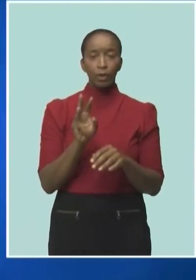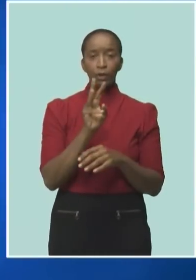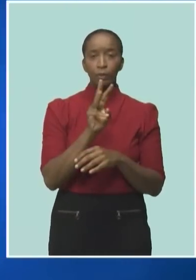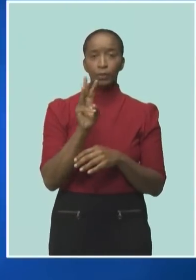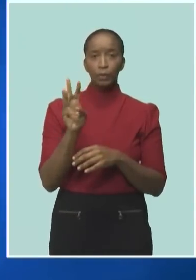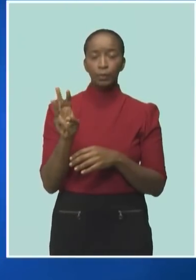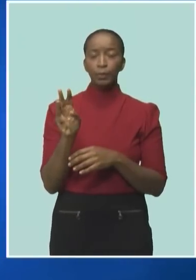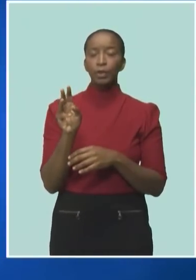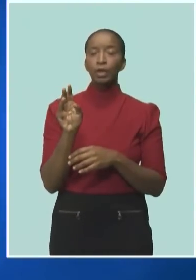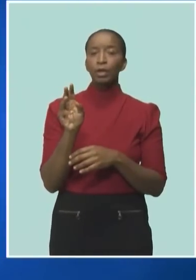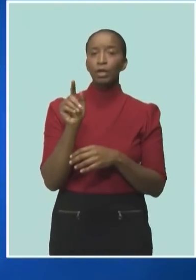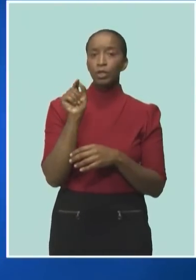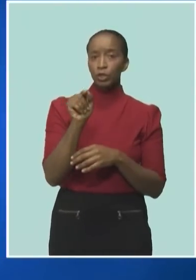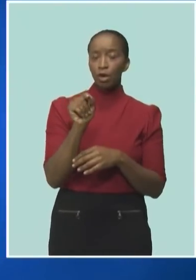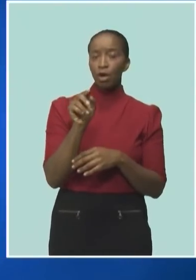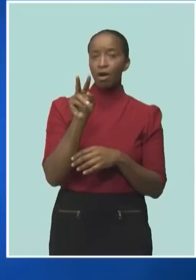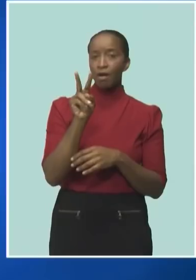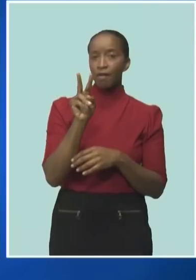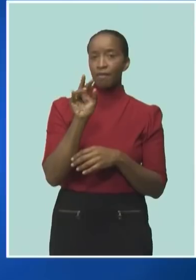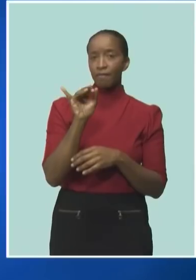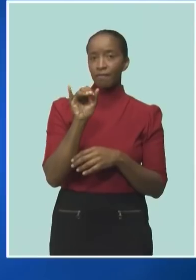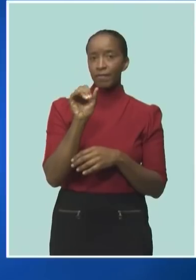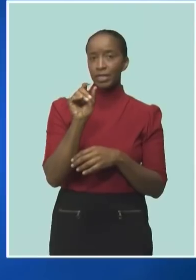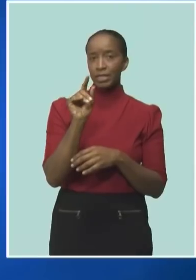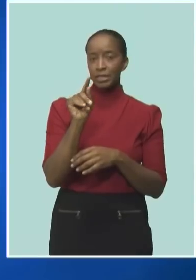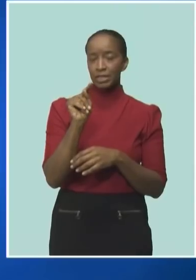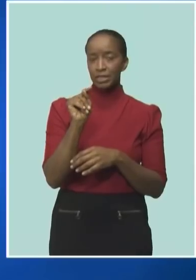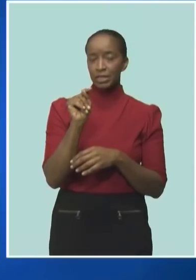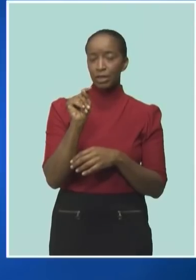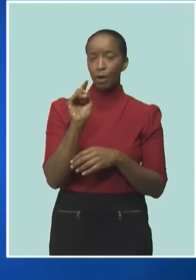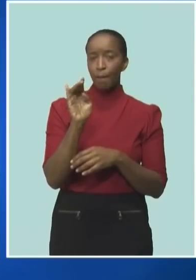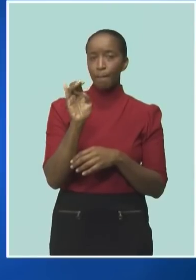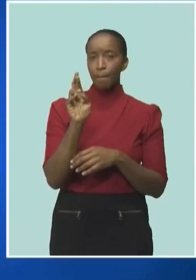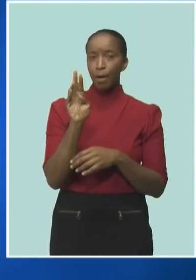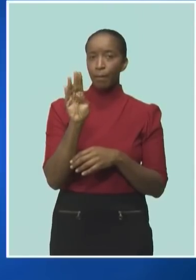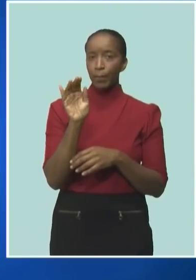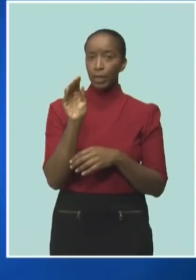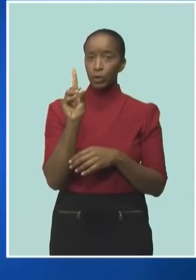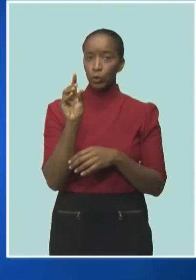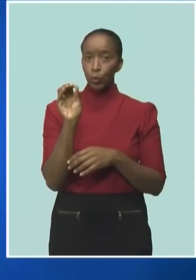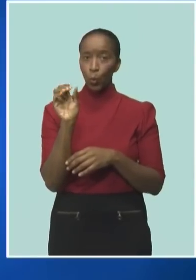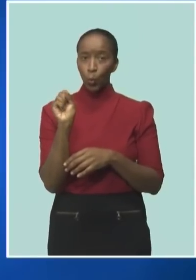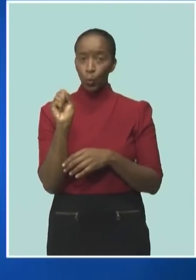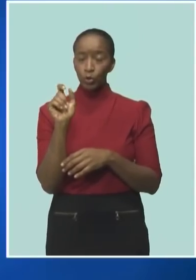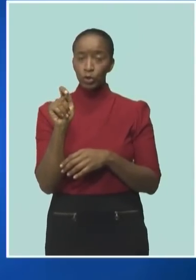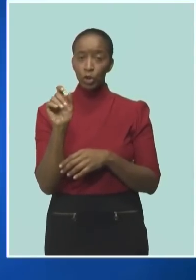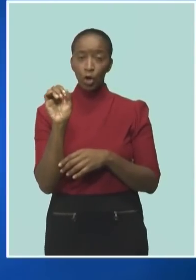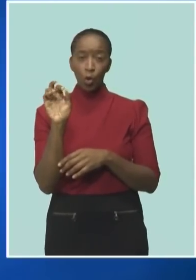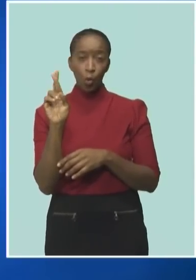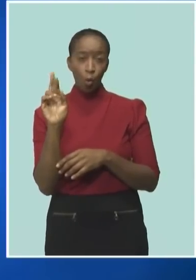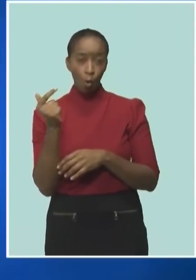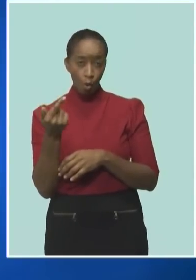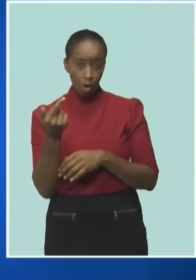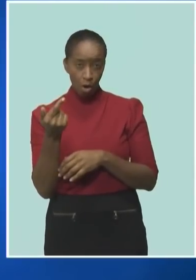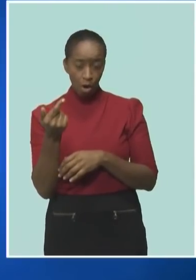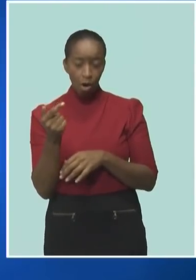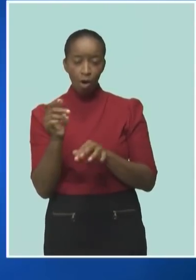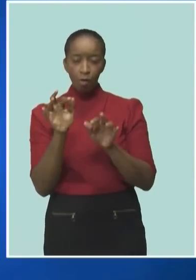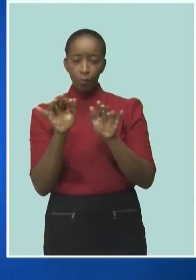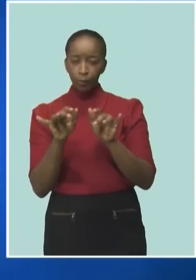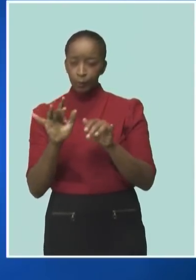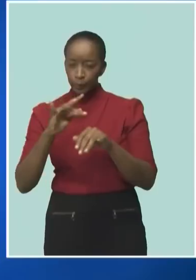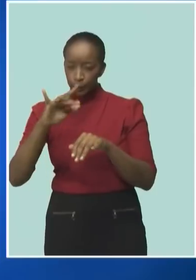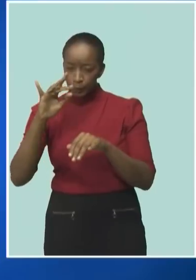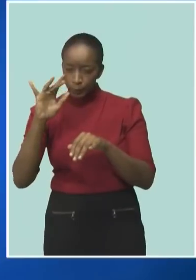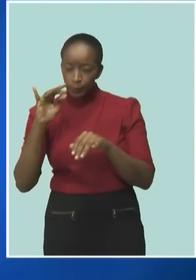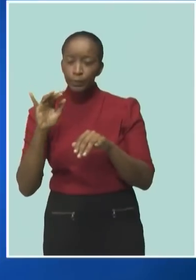www.visitbarbados.org, obviously go into our corporate page, and then they would actually see the scholarship up on the